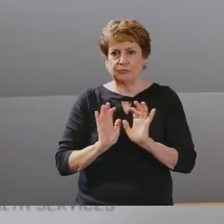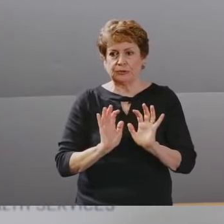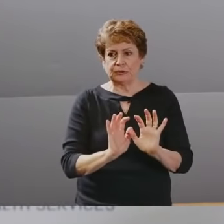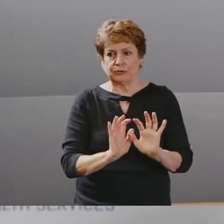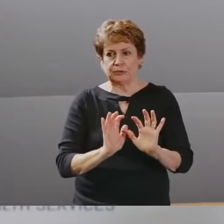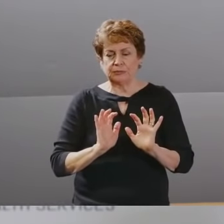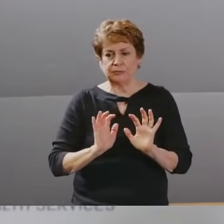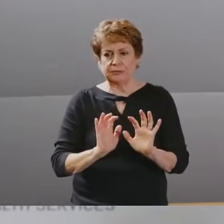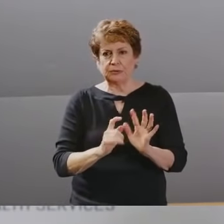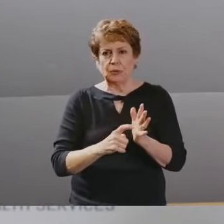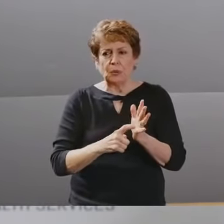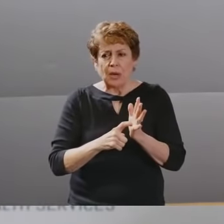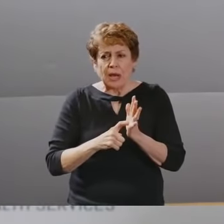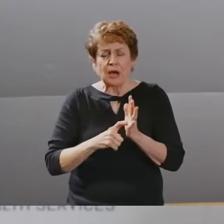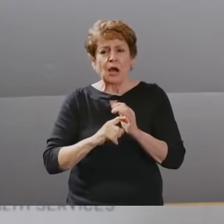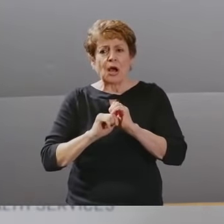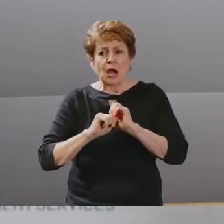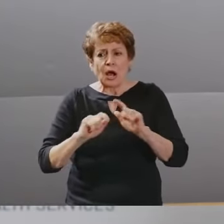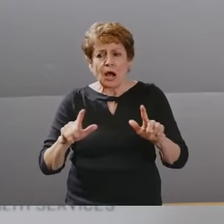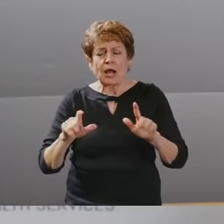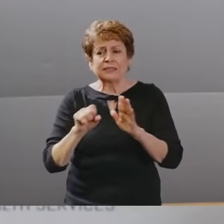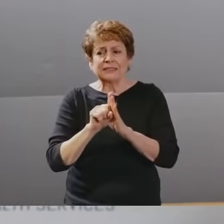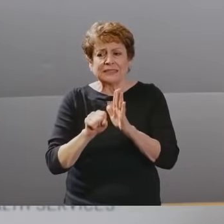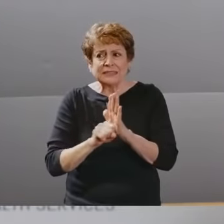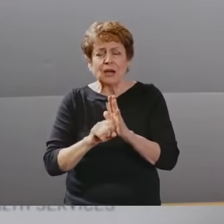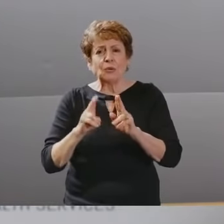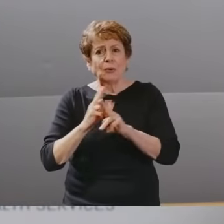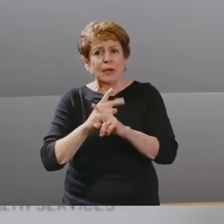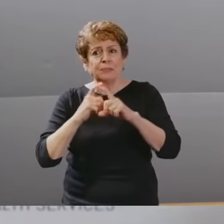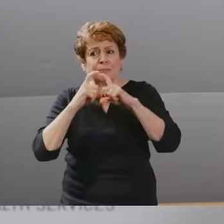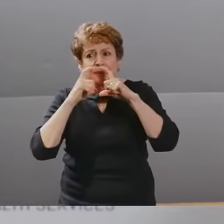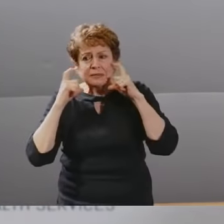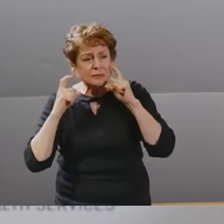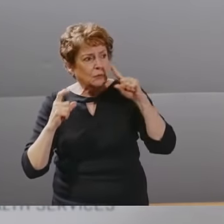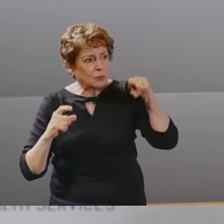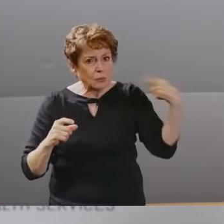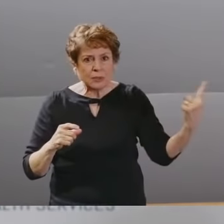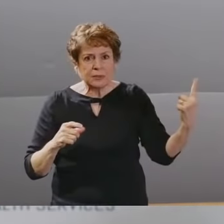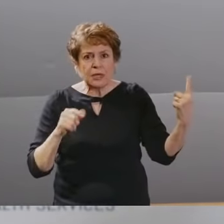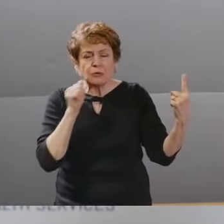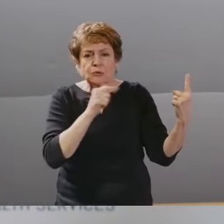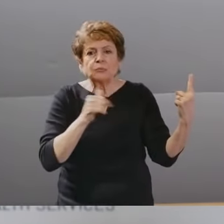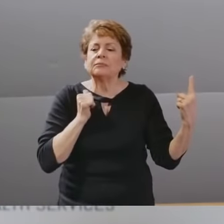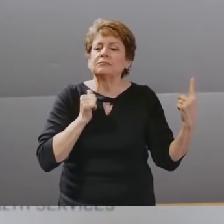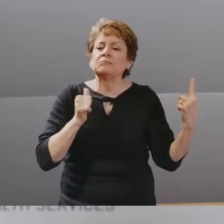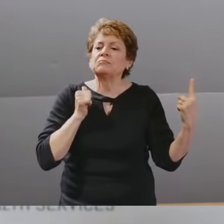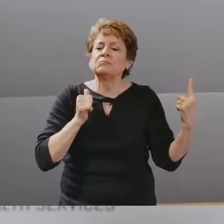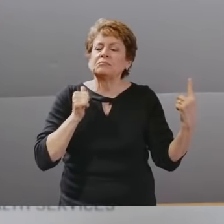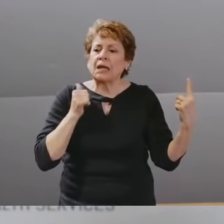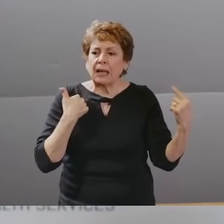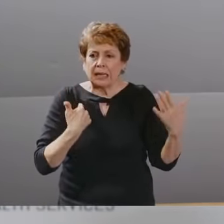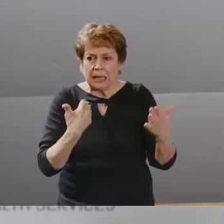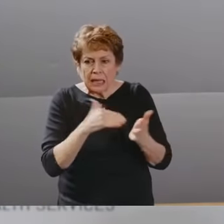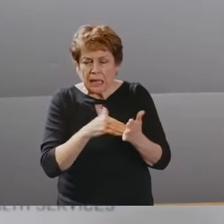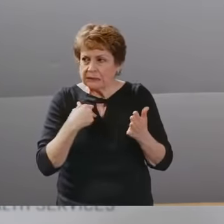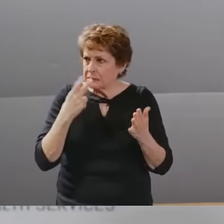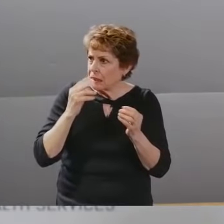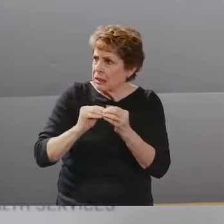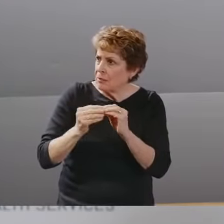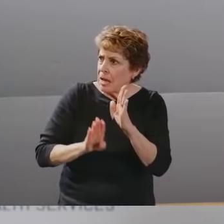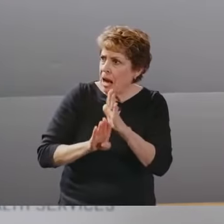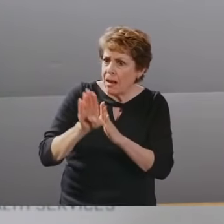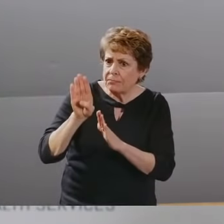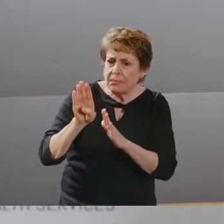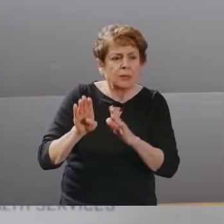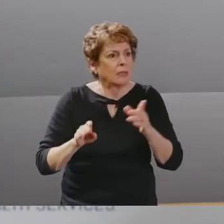do it. Instead, you allowed the cities to do it. Now that same course is coming back as we see another spike in cases and no longer